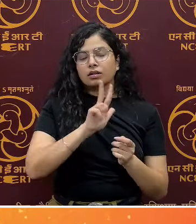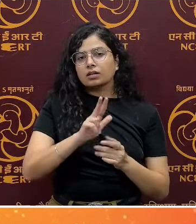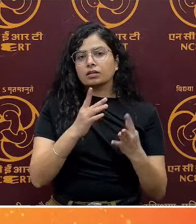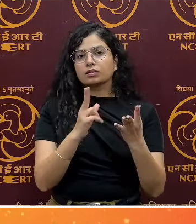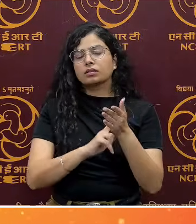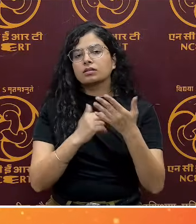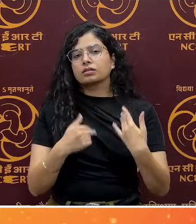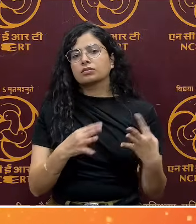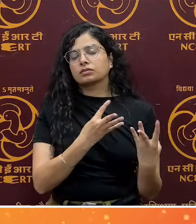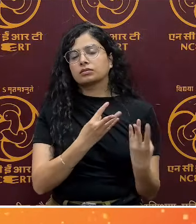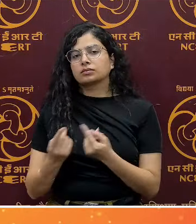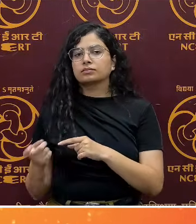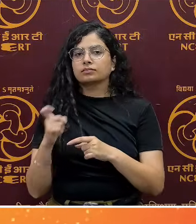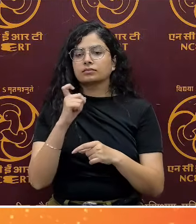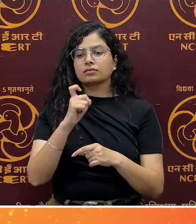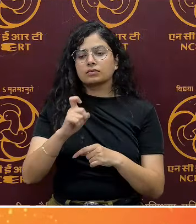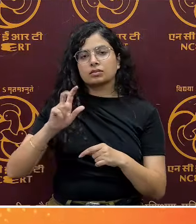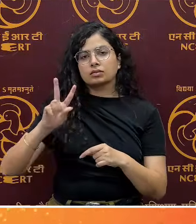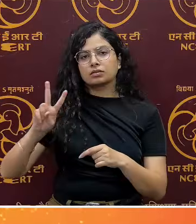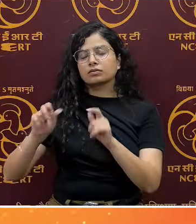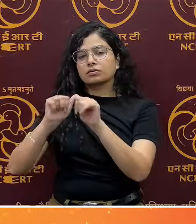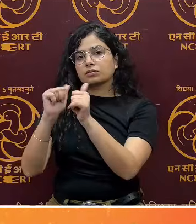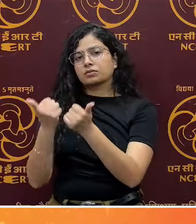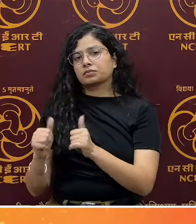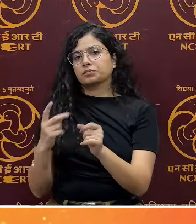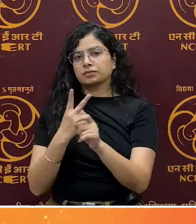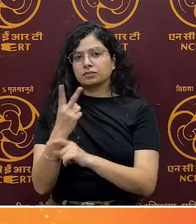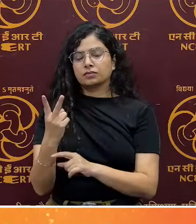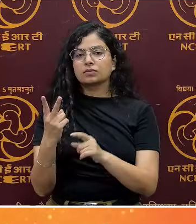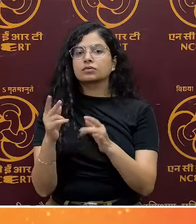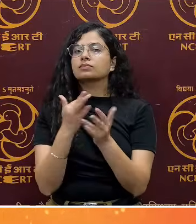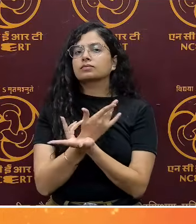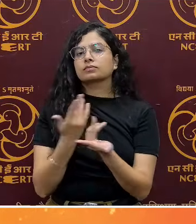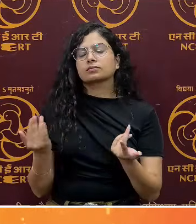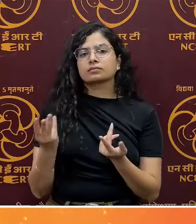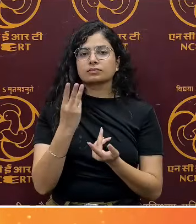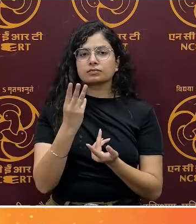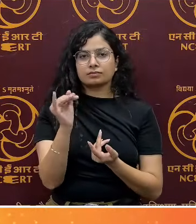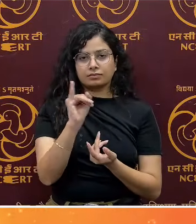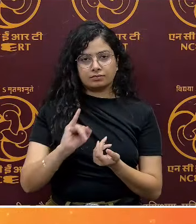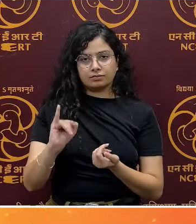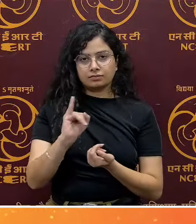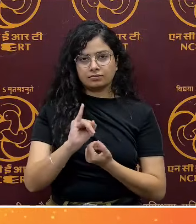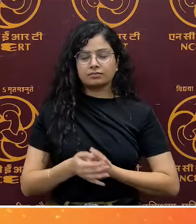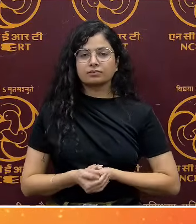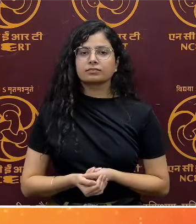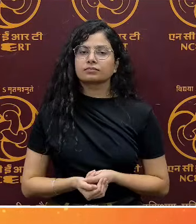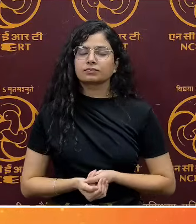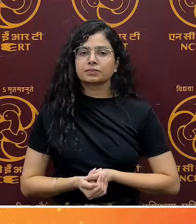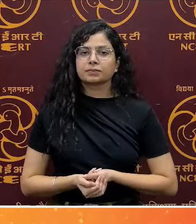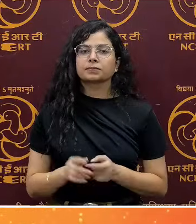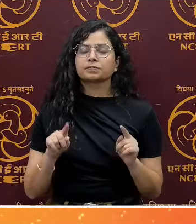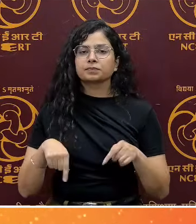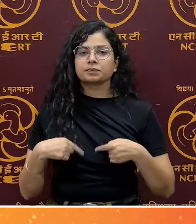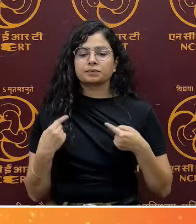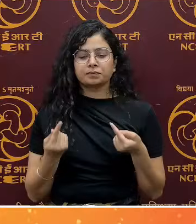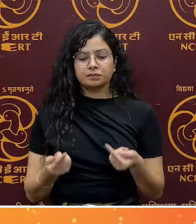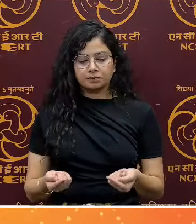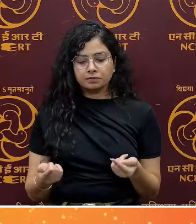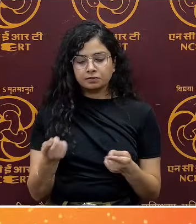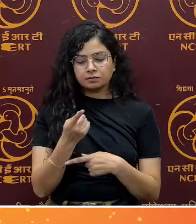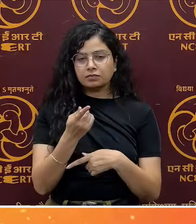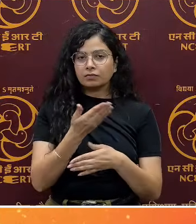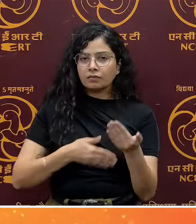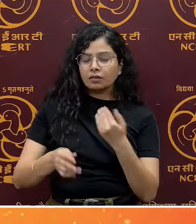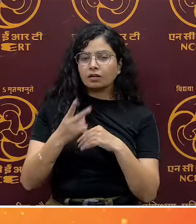72. That is 36. That is 36. Now we will click on the next button. We have seen all